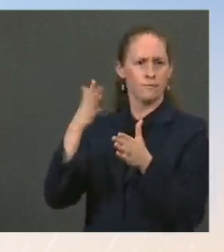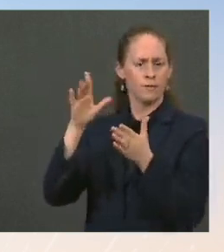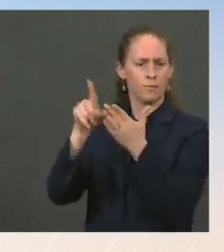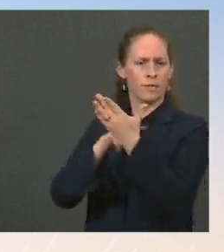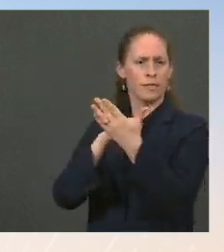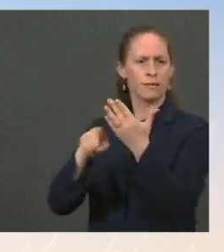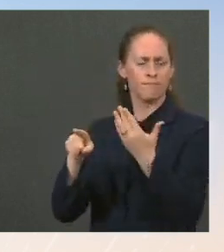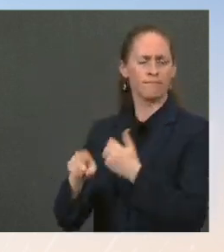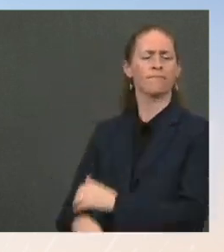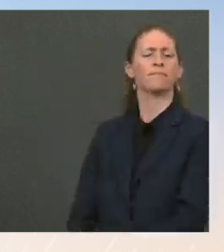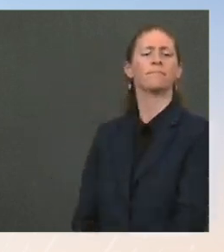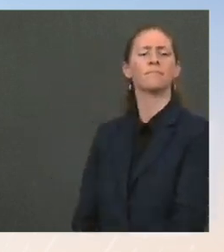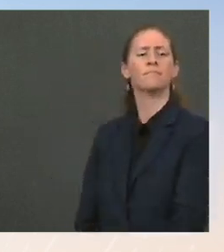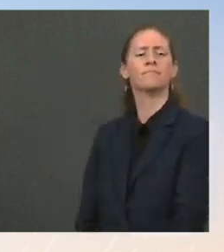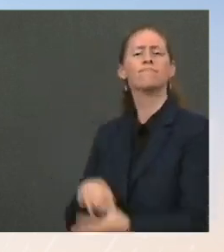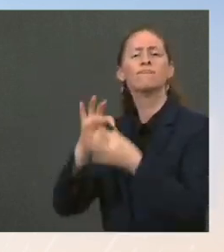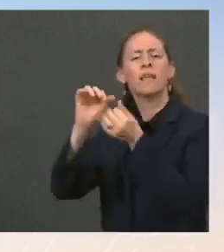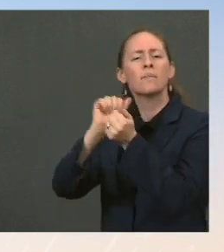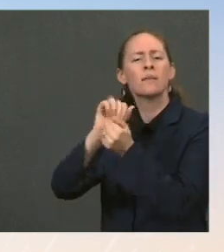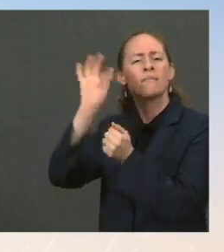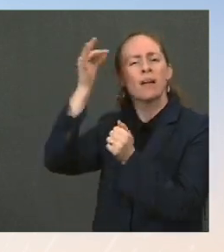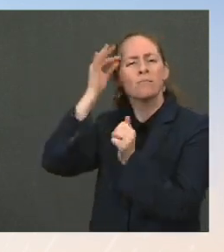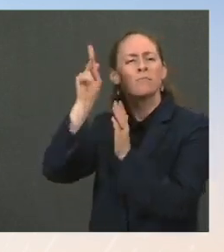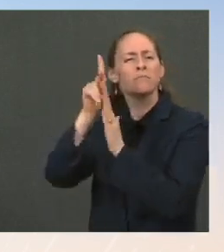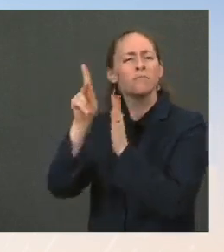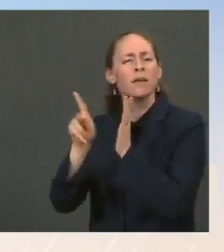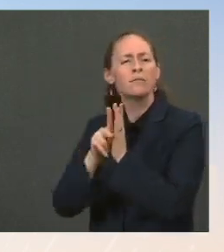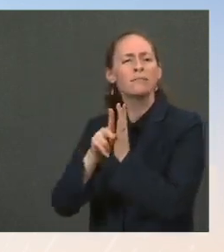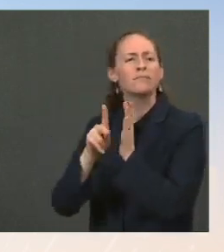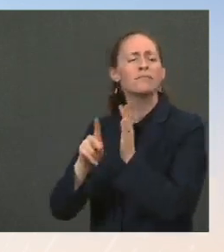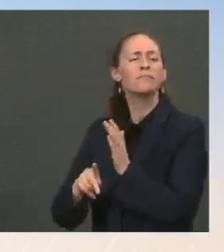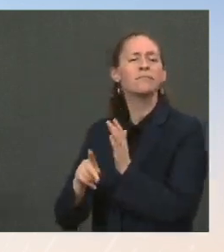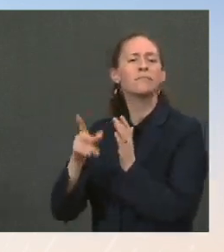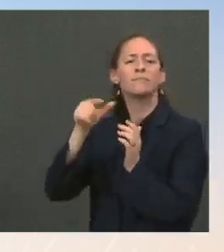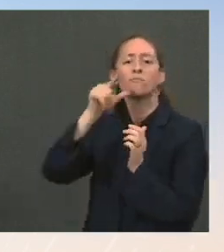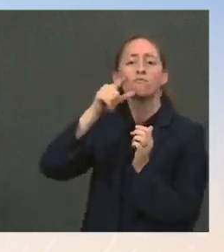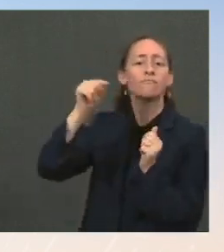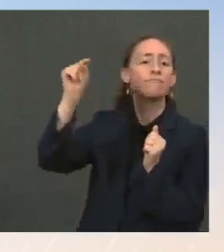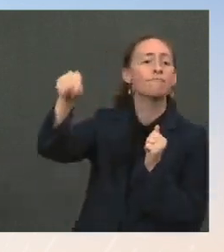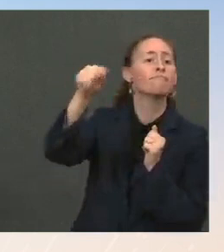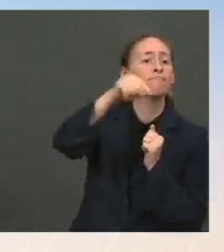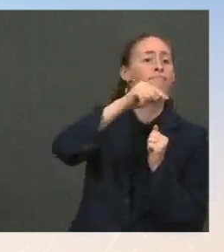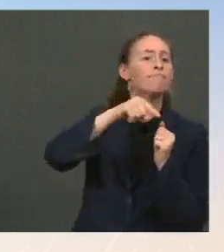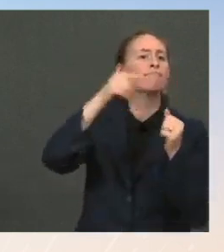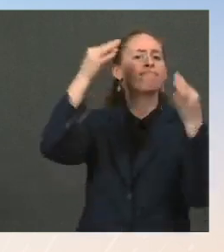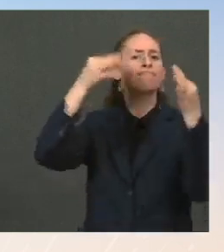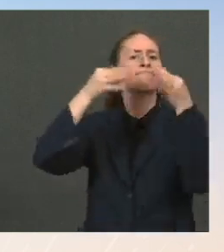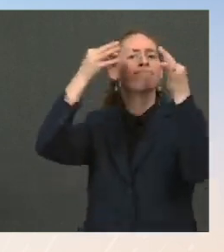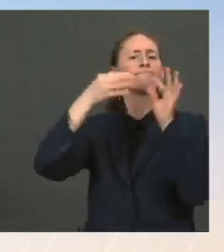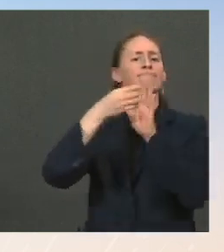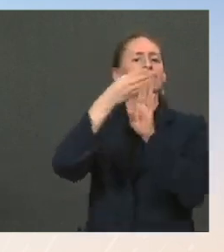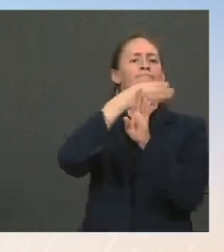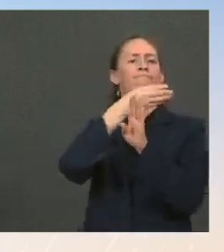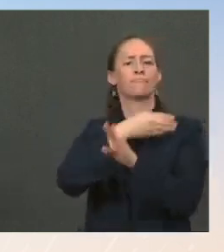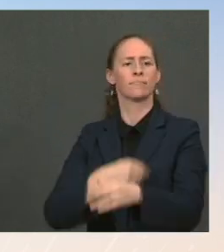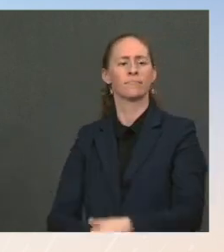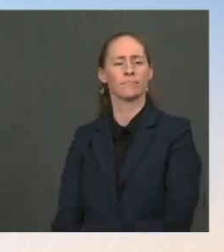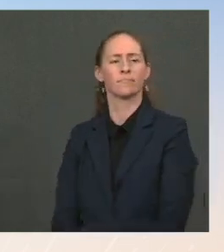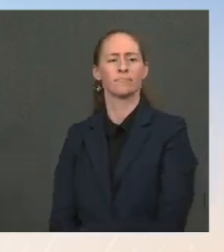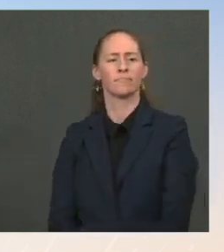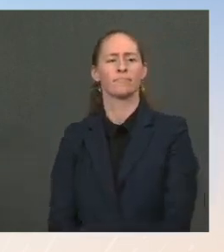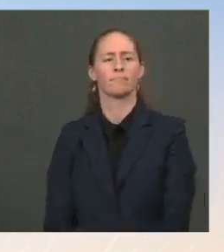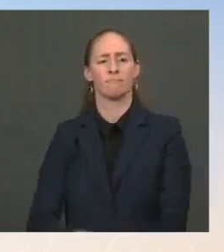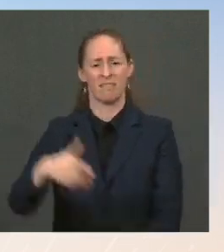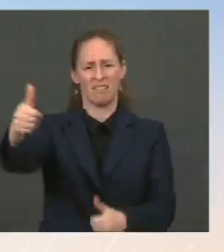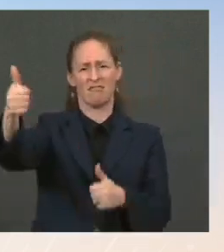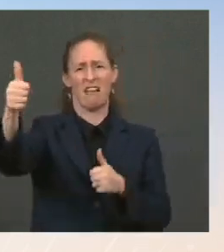made by top officials there? Well, we obviously leave the independence of the Fed to an independent Fed, Federal Reserve,